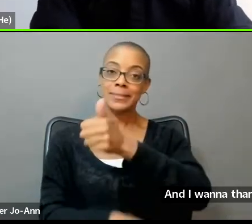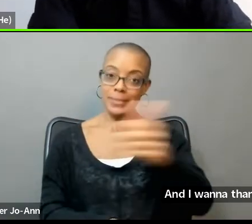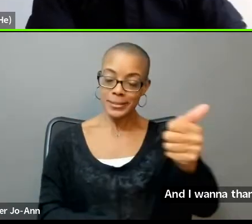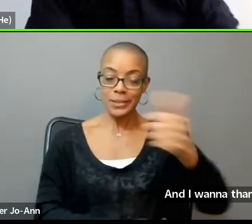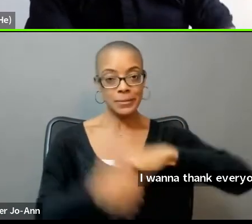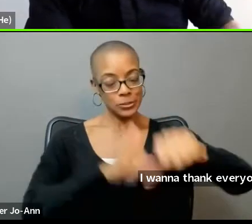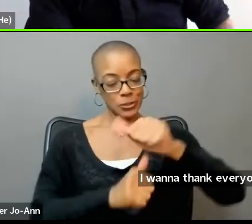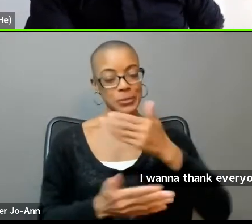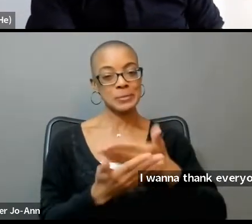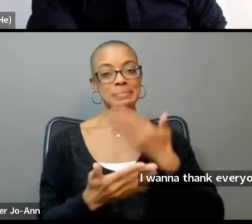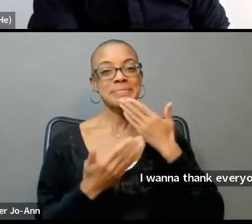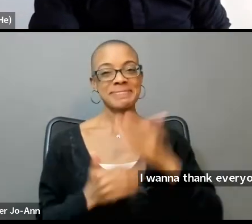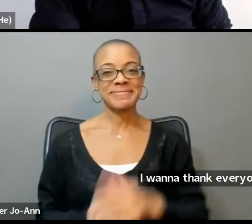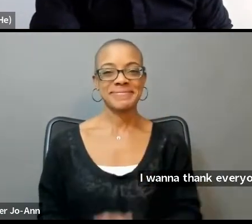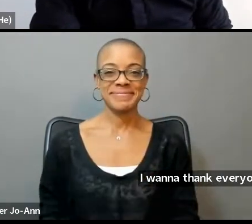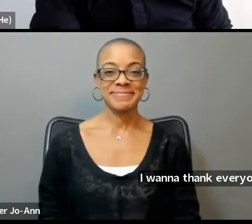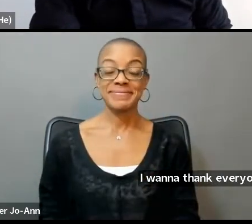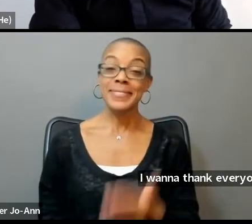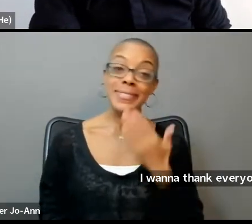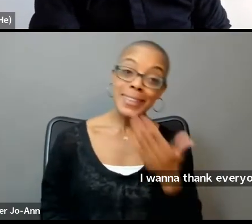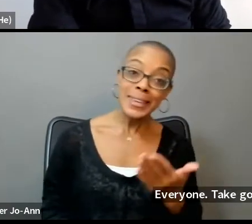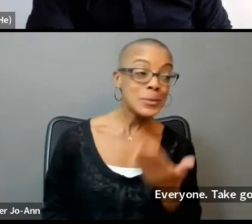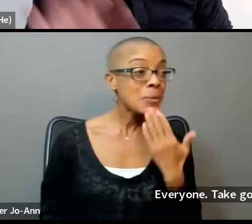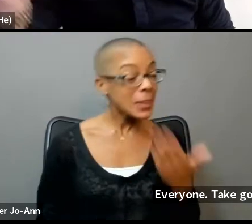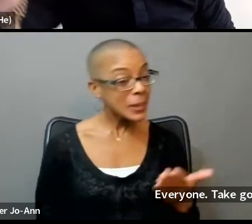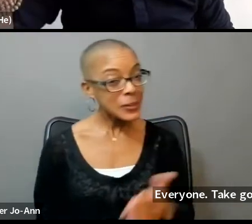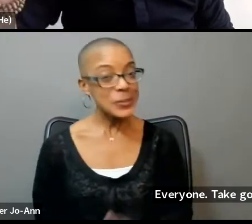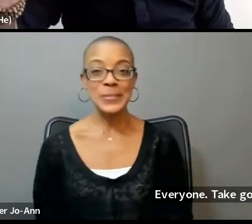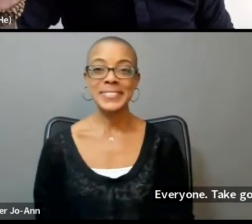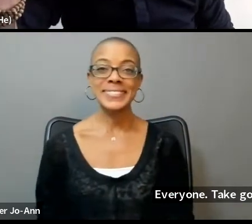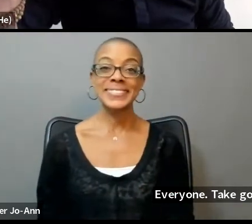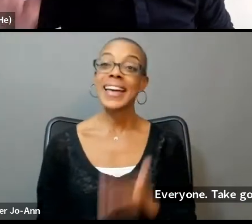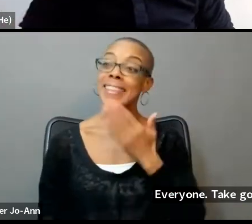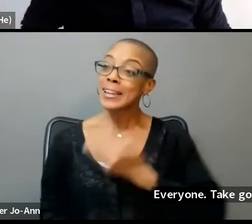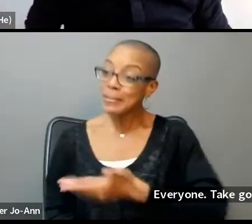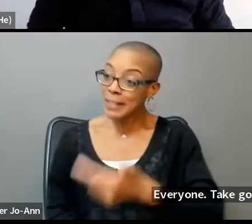other. Thanks so much. Thank you. Thank you for having me.